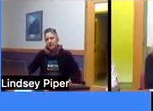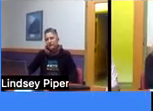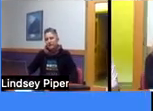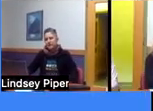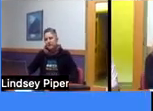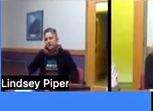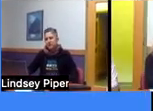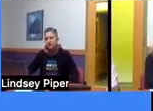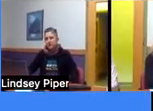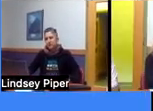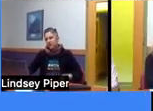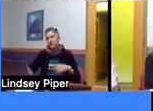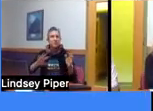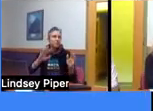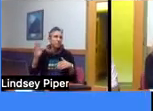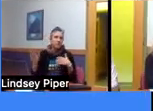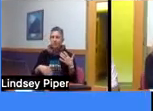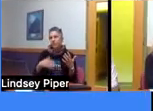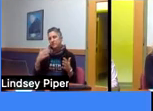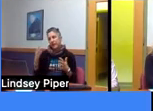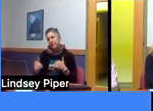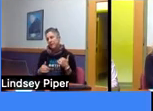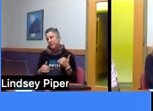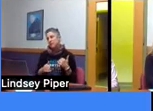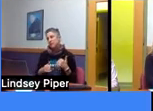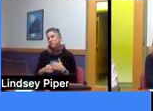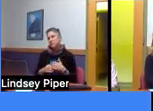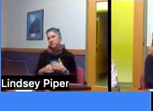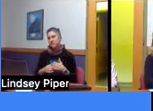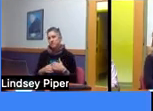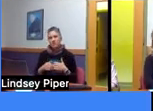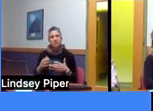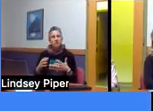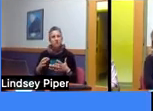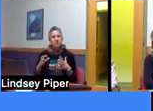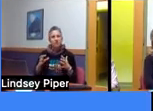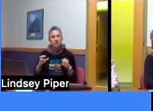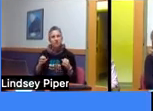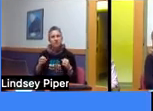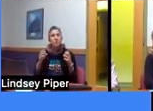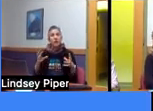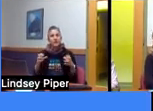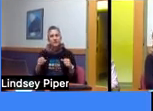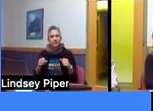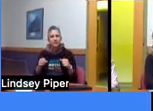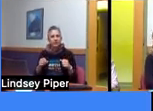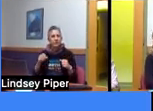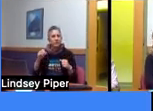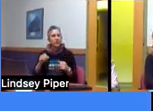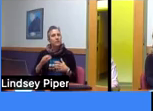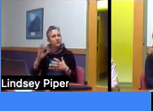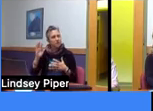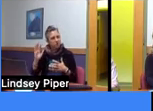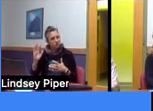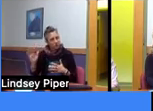So during the visit, you know, constant communication about what's happening so that patient isn't ever like surprised that you're